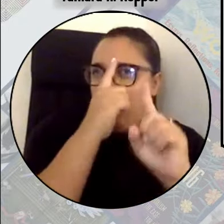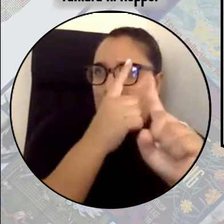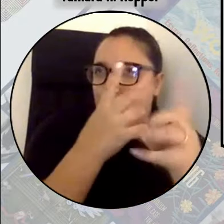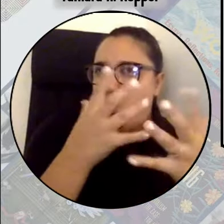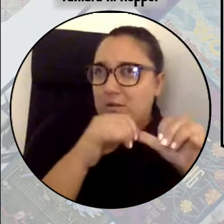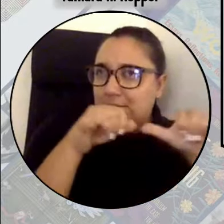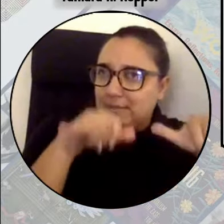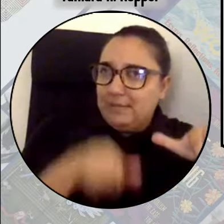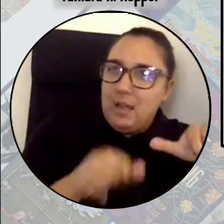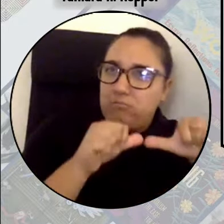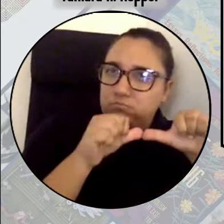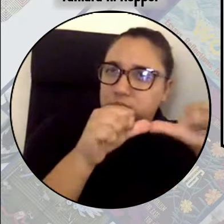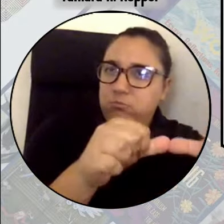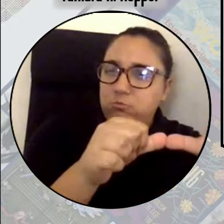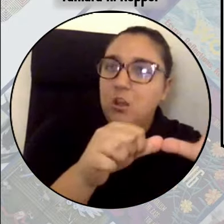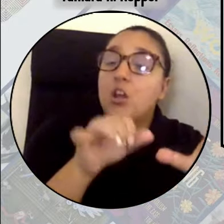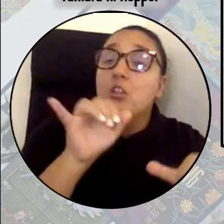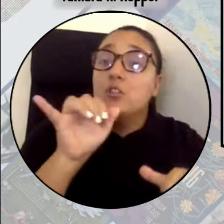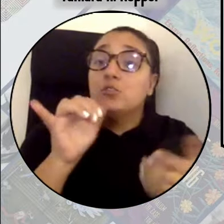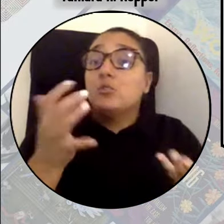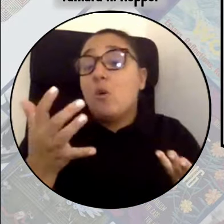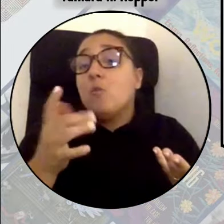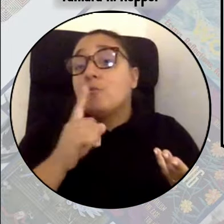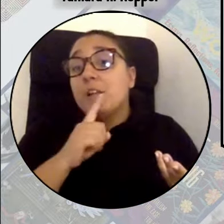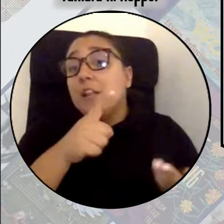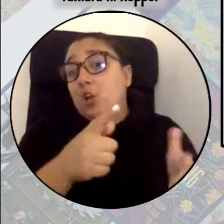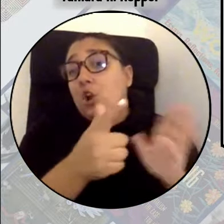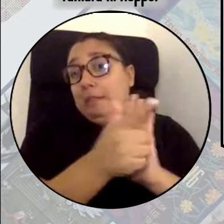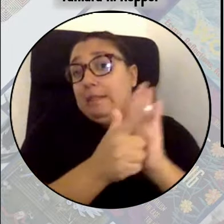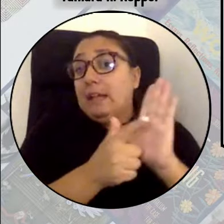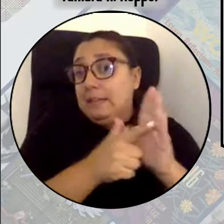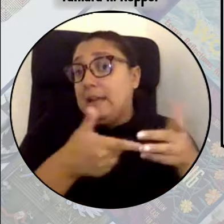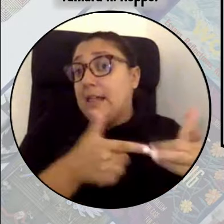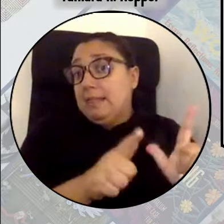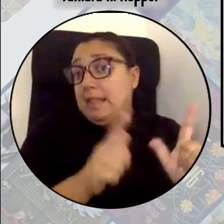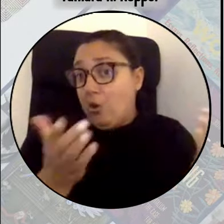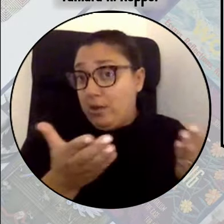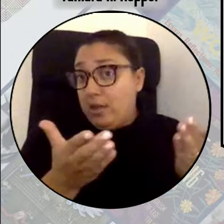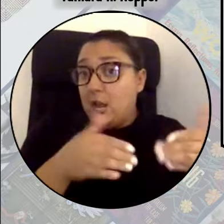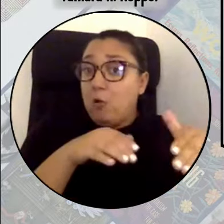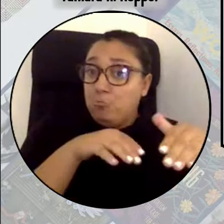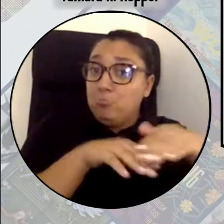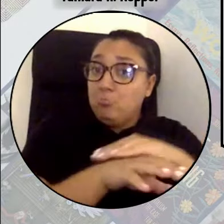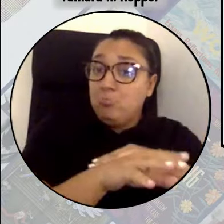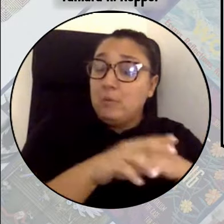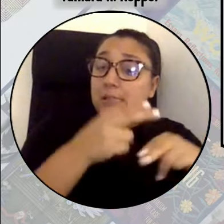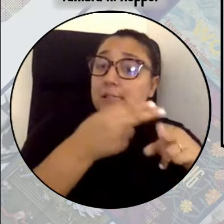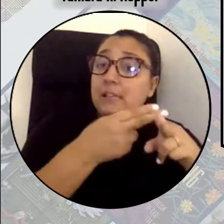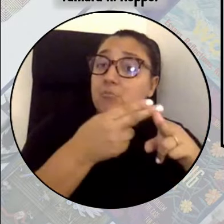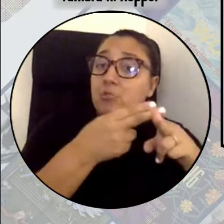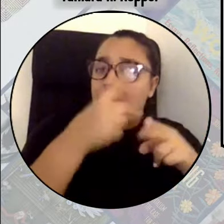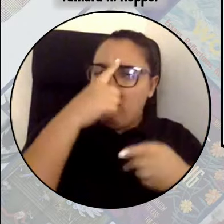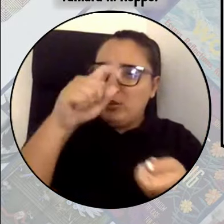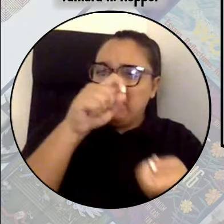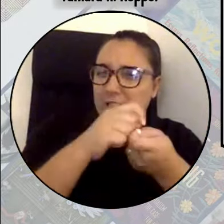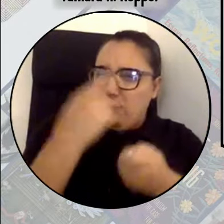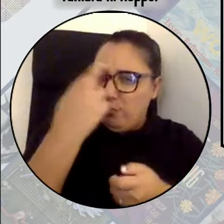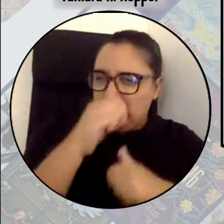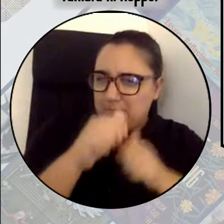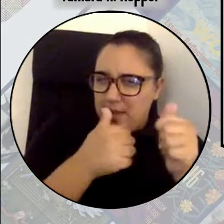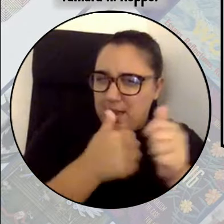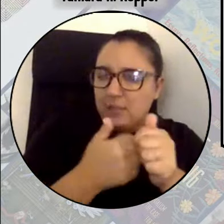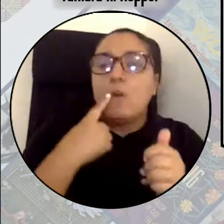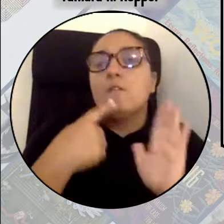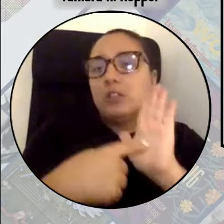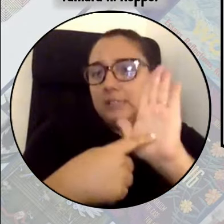you know, where you're legally admitted to the country temporarily and for a specific purpose. So, for example, years ago, I